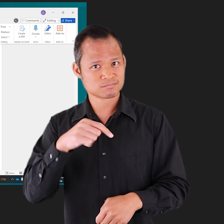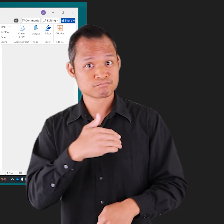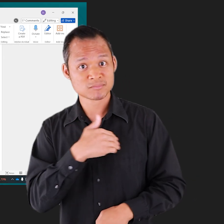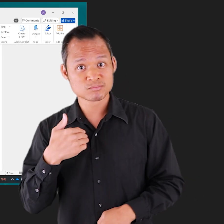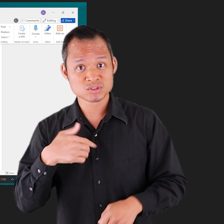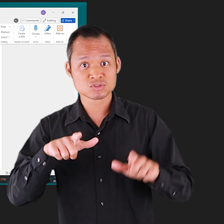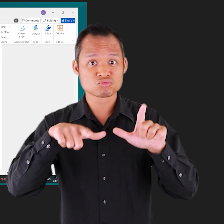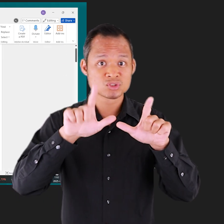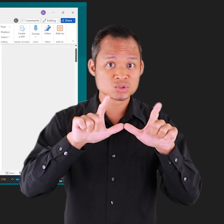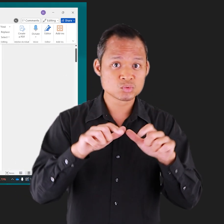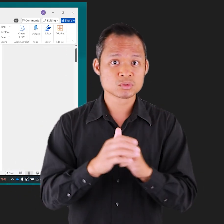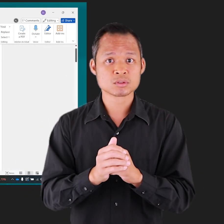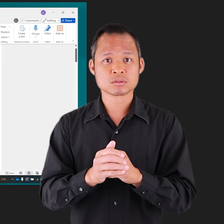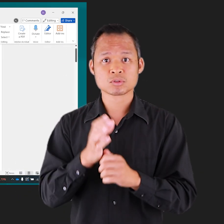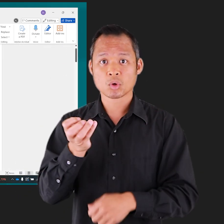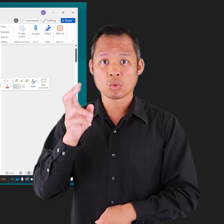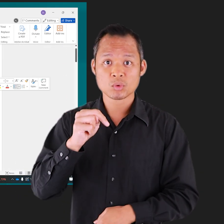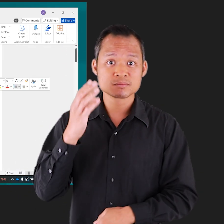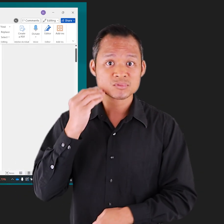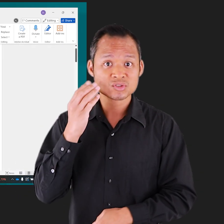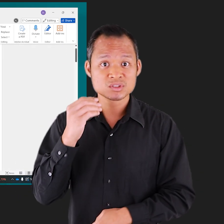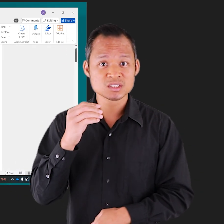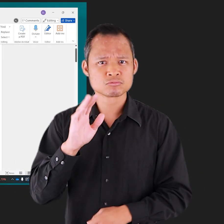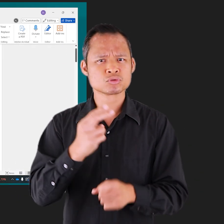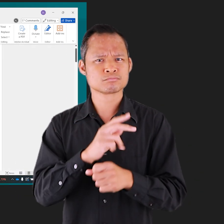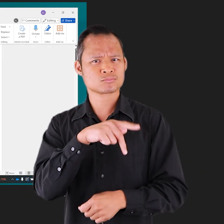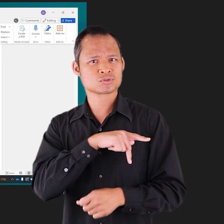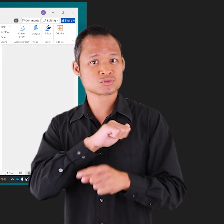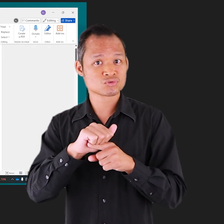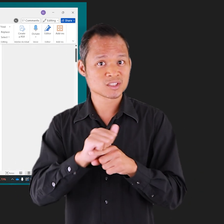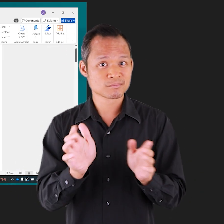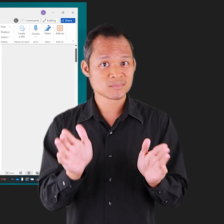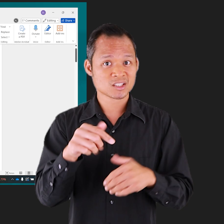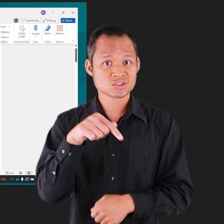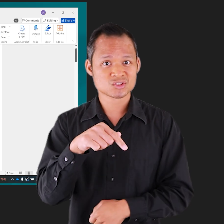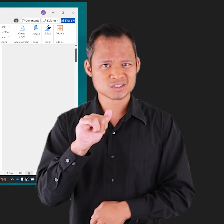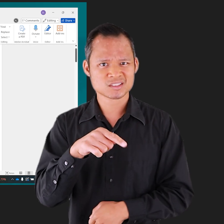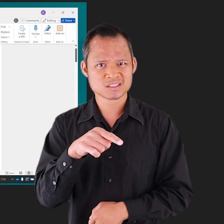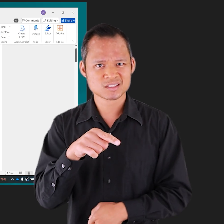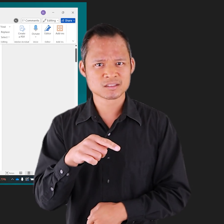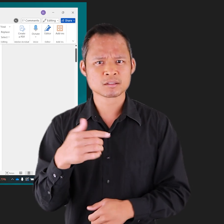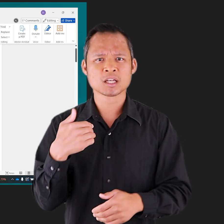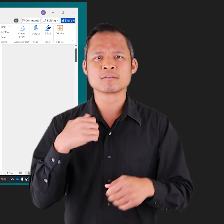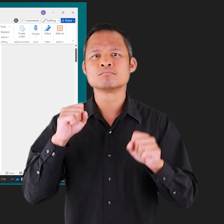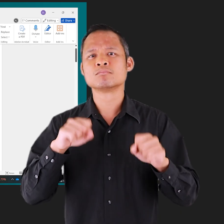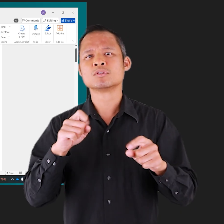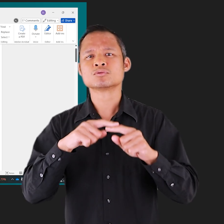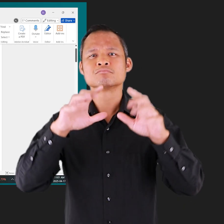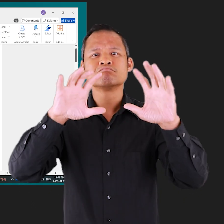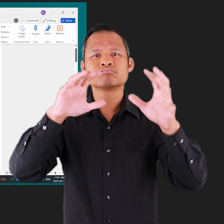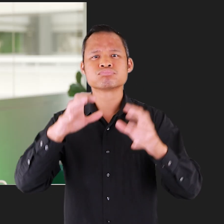on industry averages, in the case of membership renewals, and their own experience, in the case of personal training